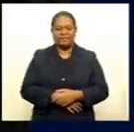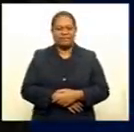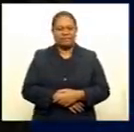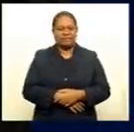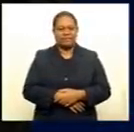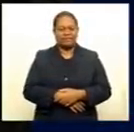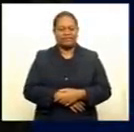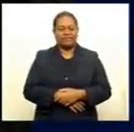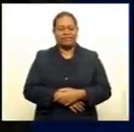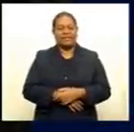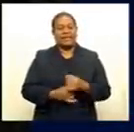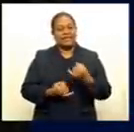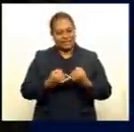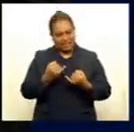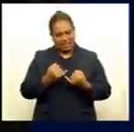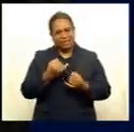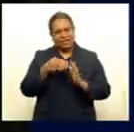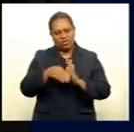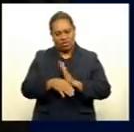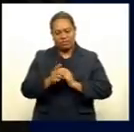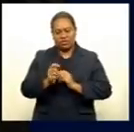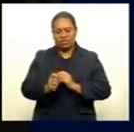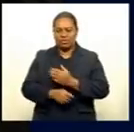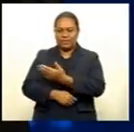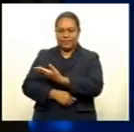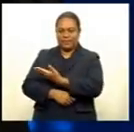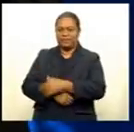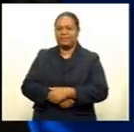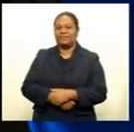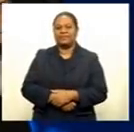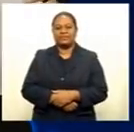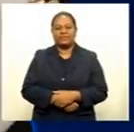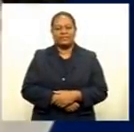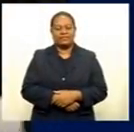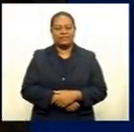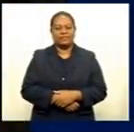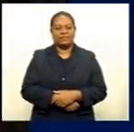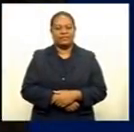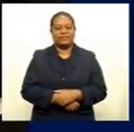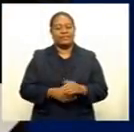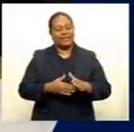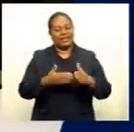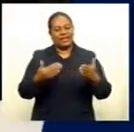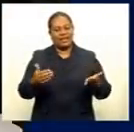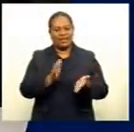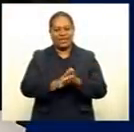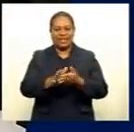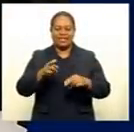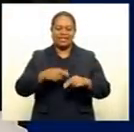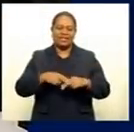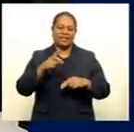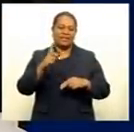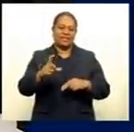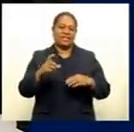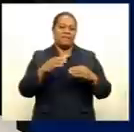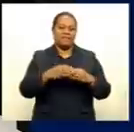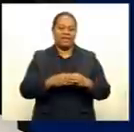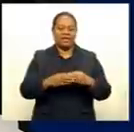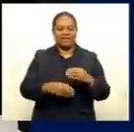$1,776 per ounce, and silver was down at $25.88 per ounce. And we now join Sinifa from HFC Bank to give us the